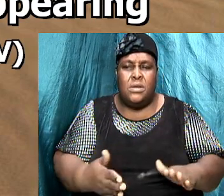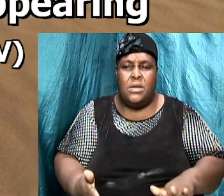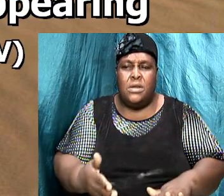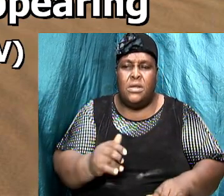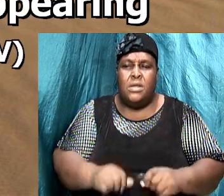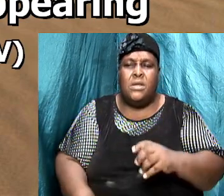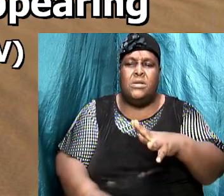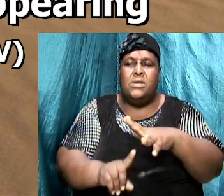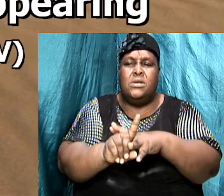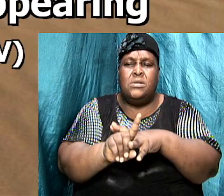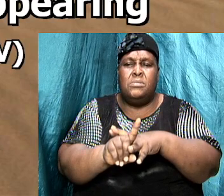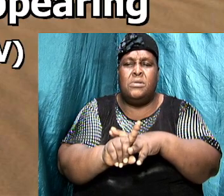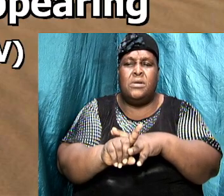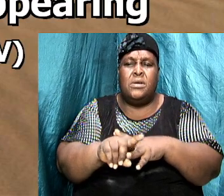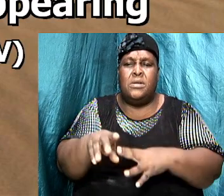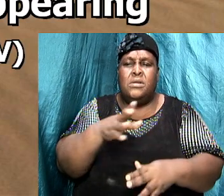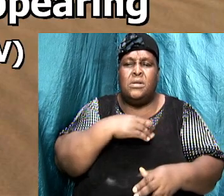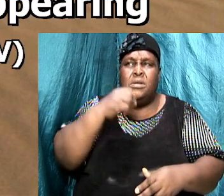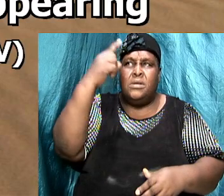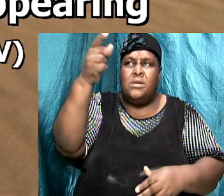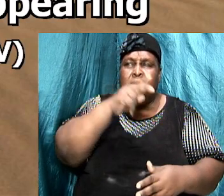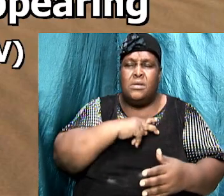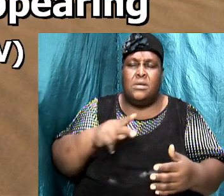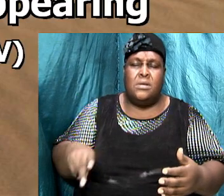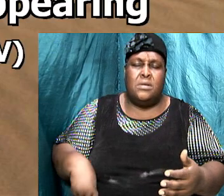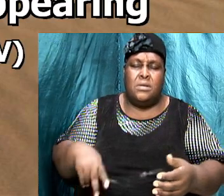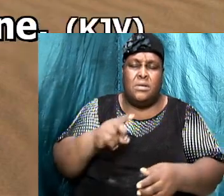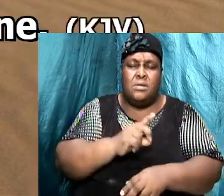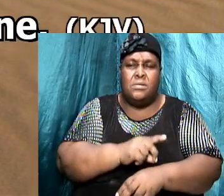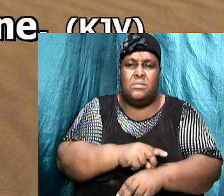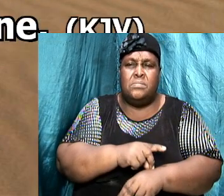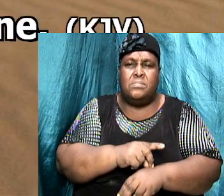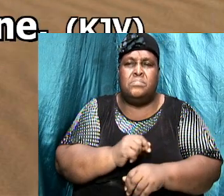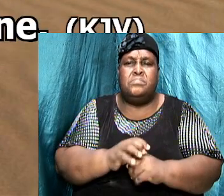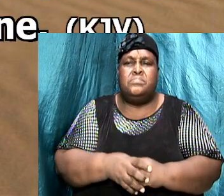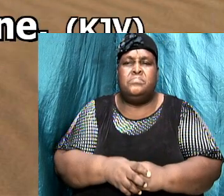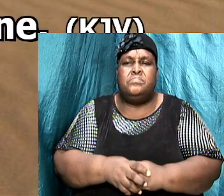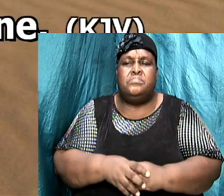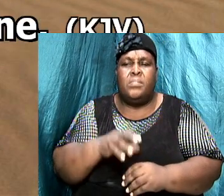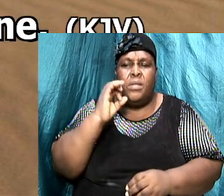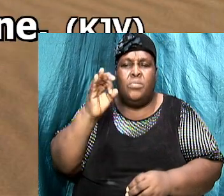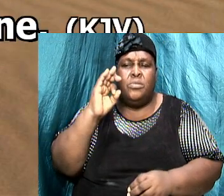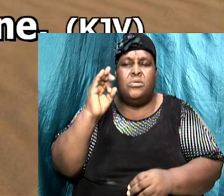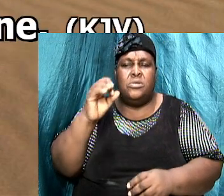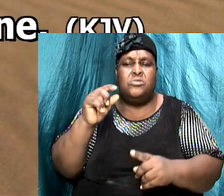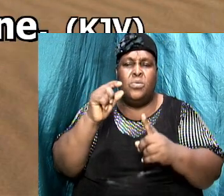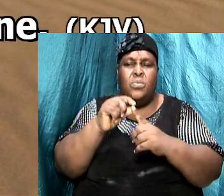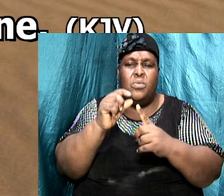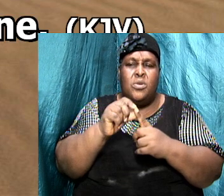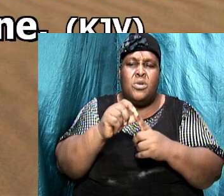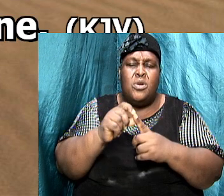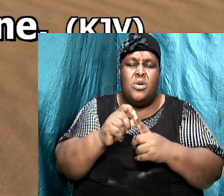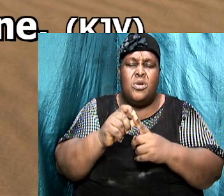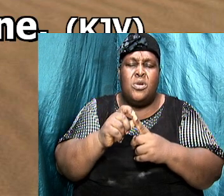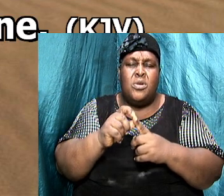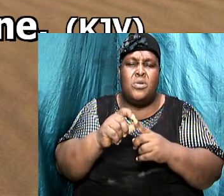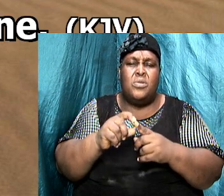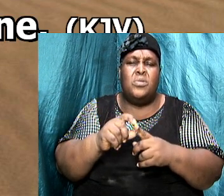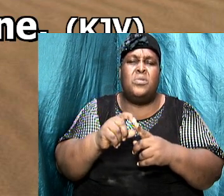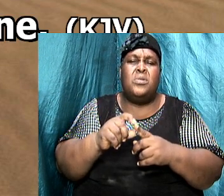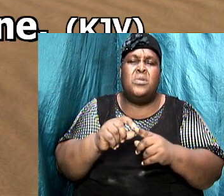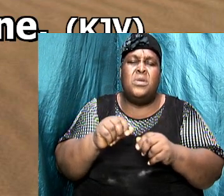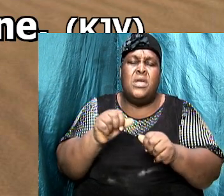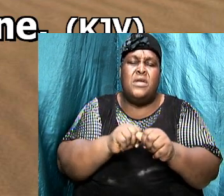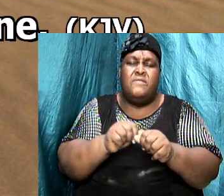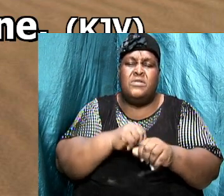at his appearing and his kingdom. Preach the word. Be instant, in season, out